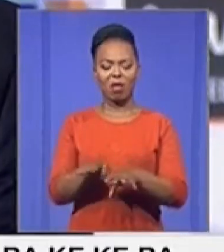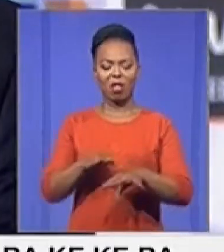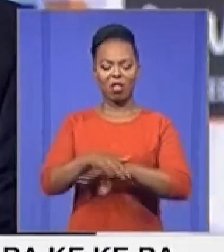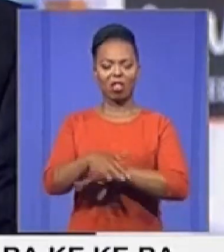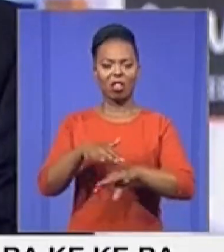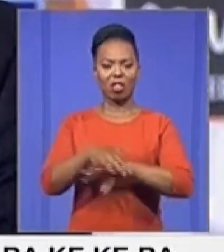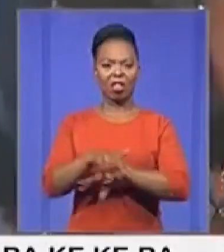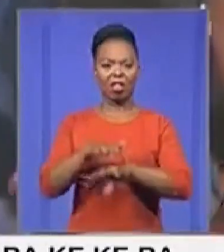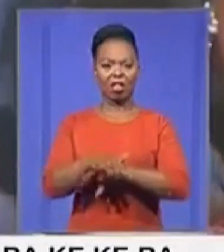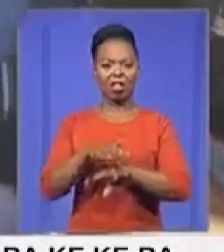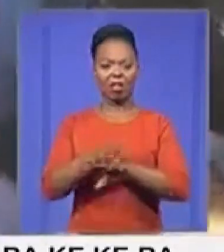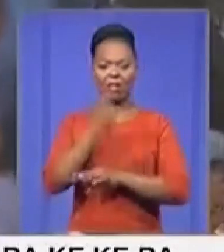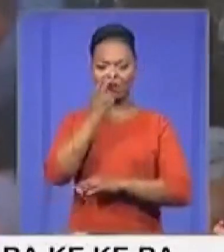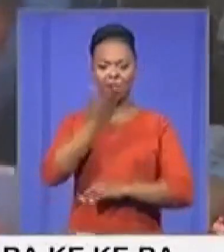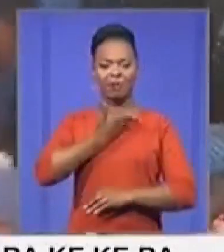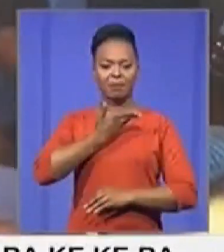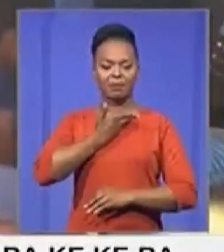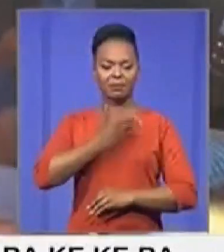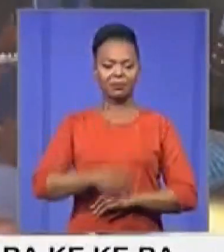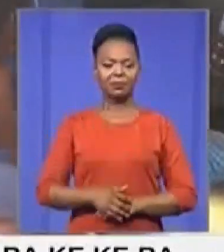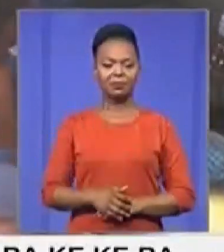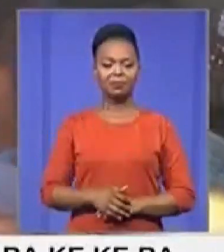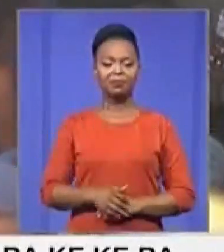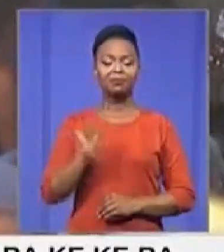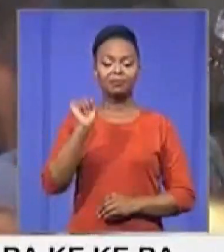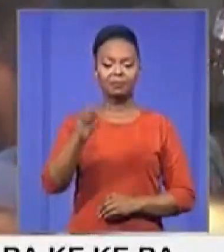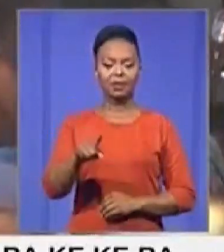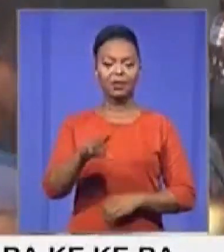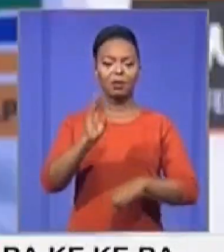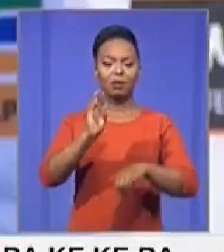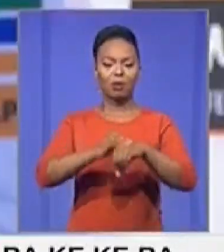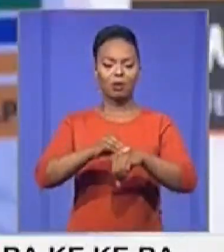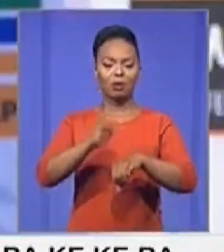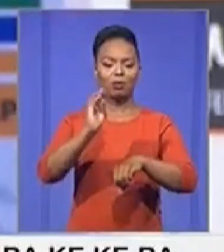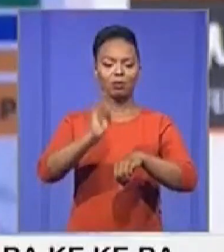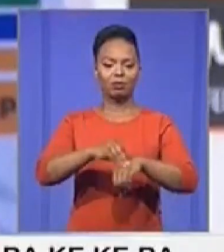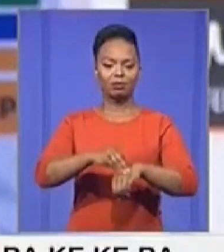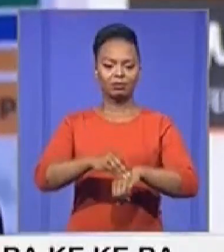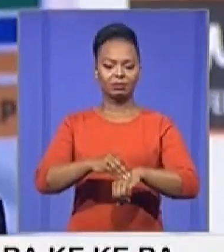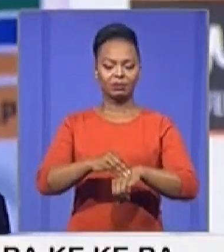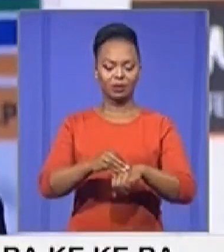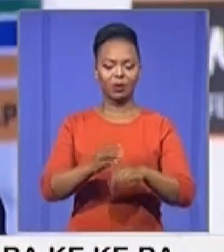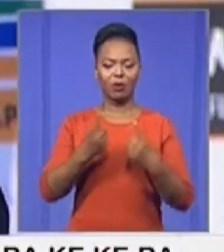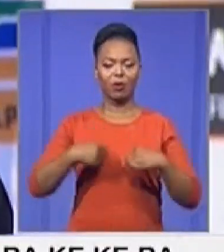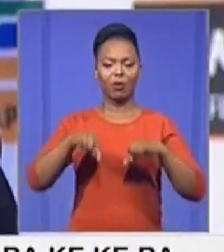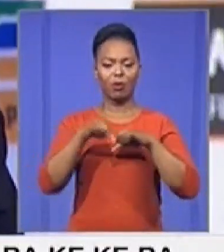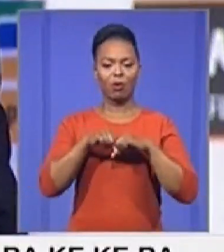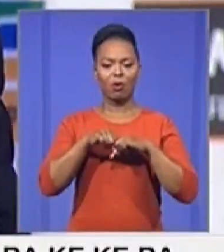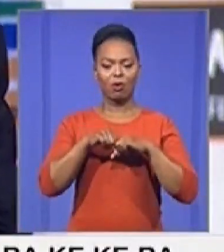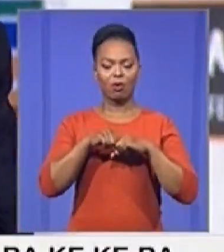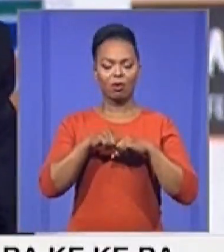strateng. Ke ona mathata a re shebaneng le